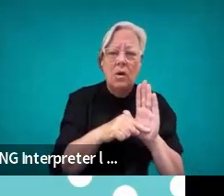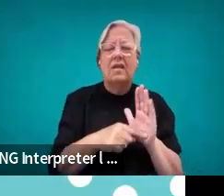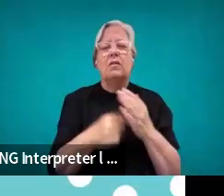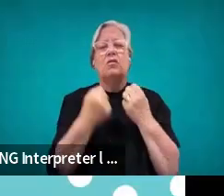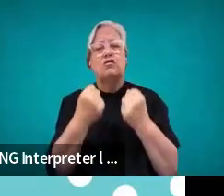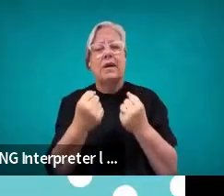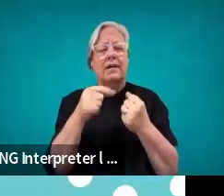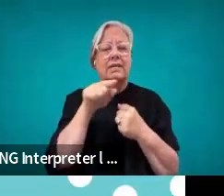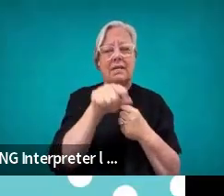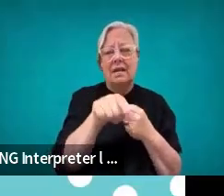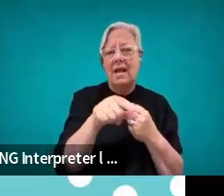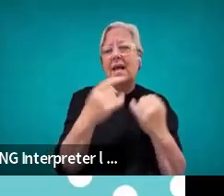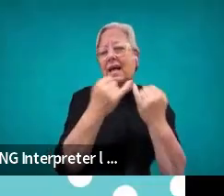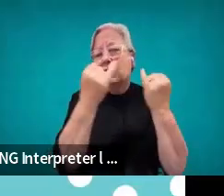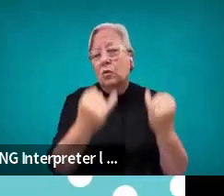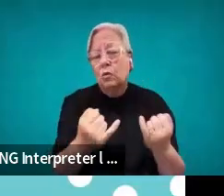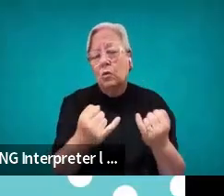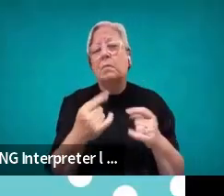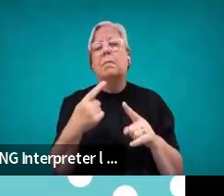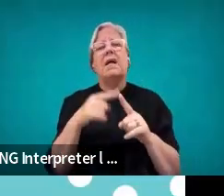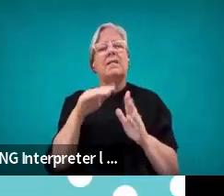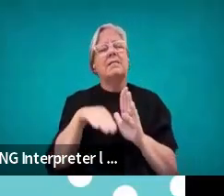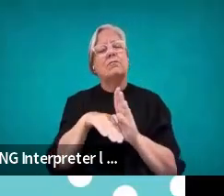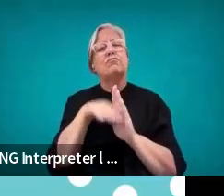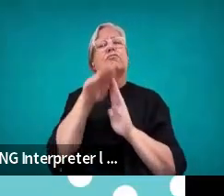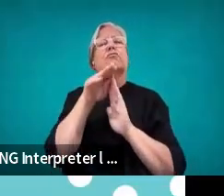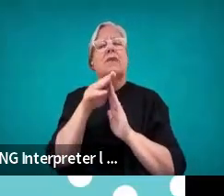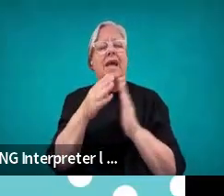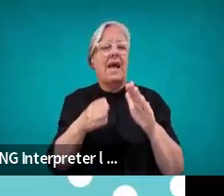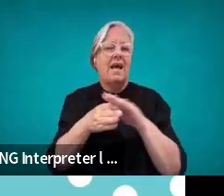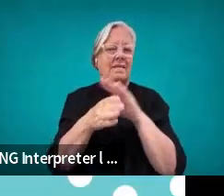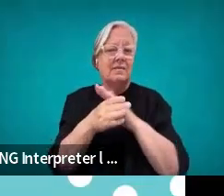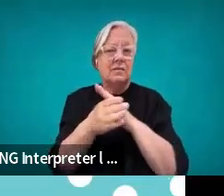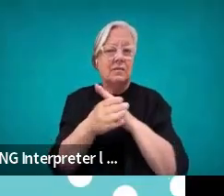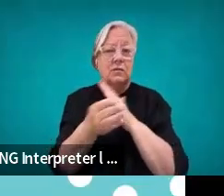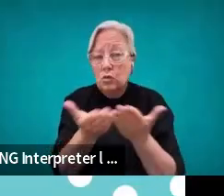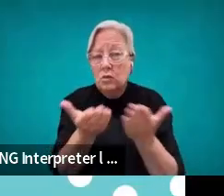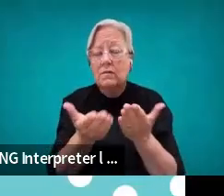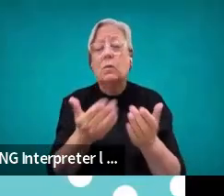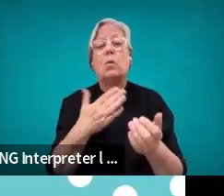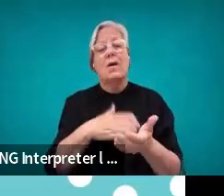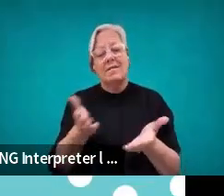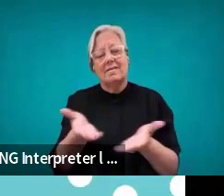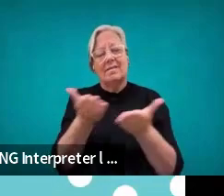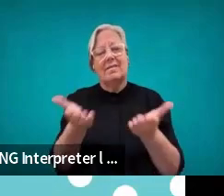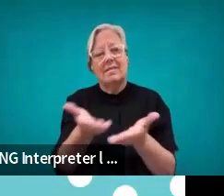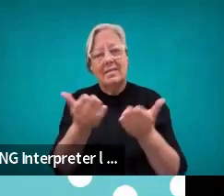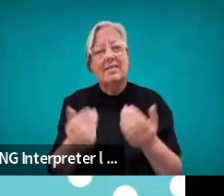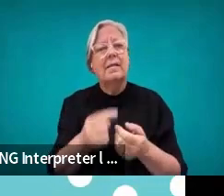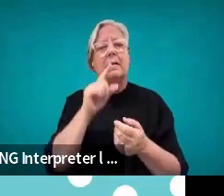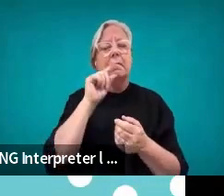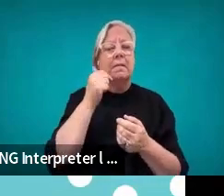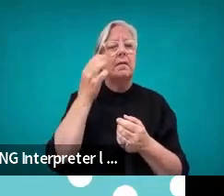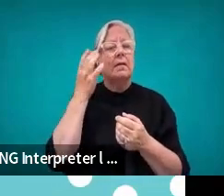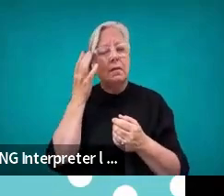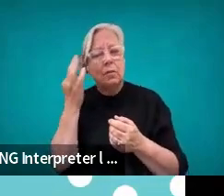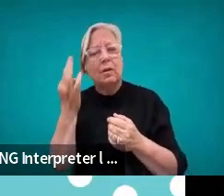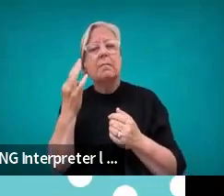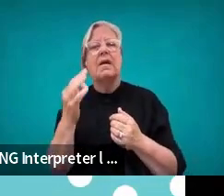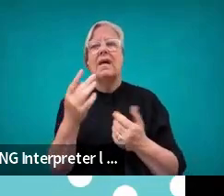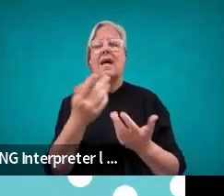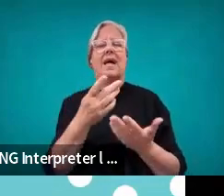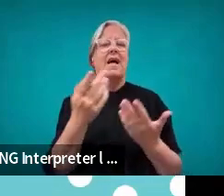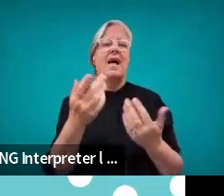and improve access to services. The initiative also works to promote gender equitable attitudes, behaviors,